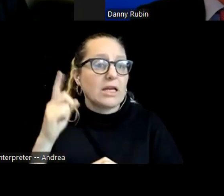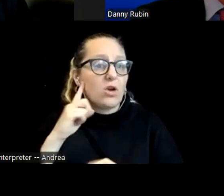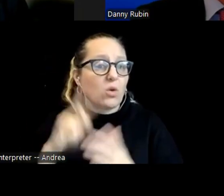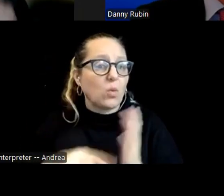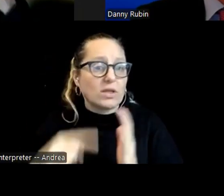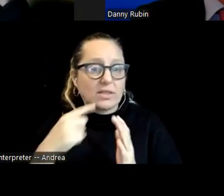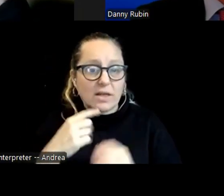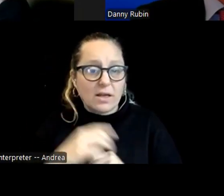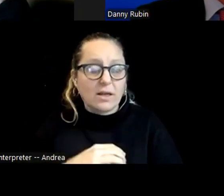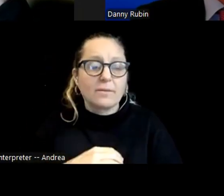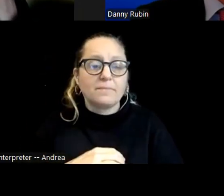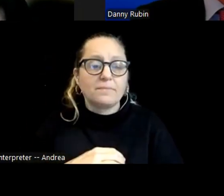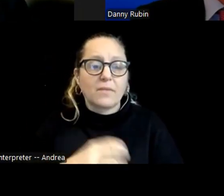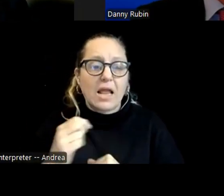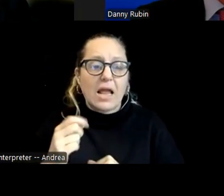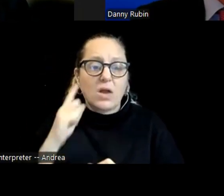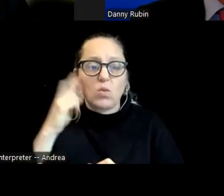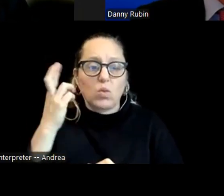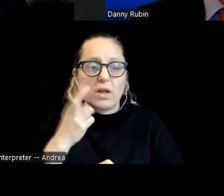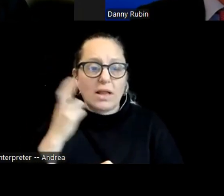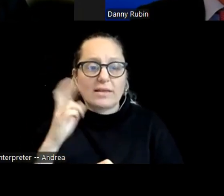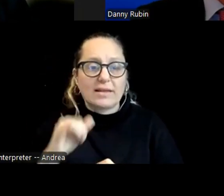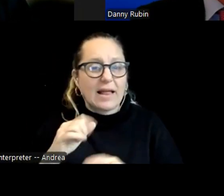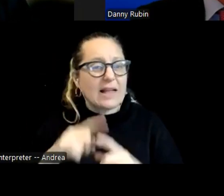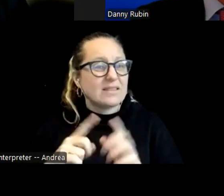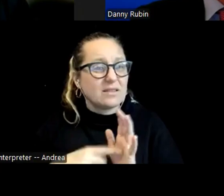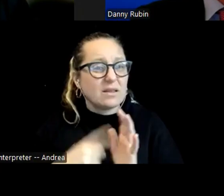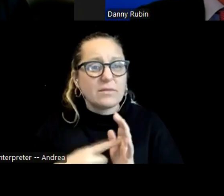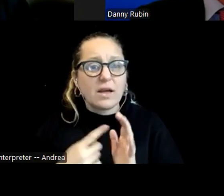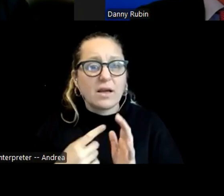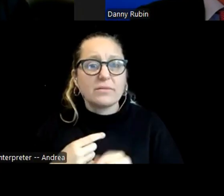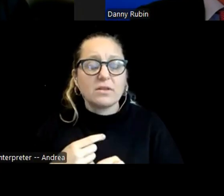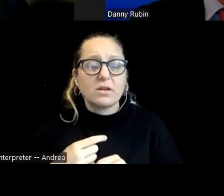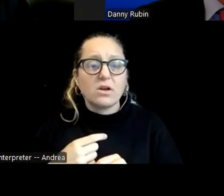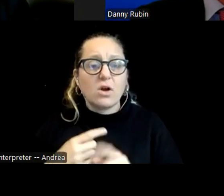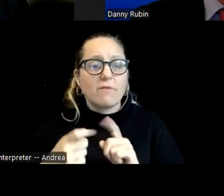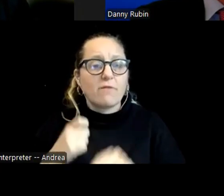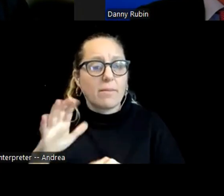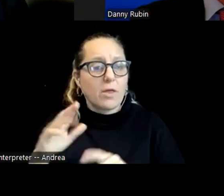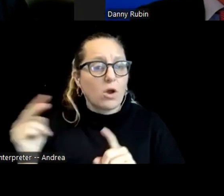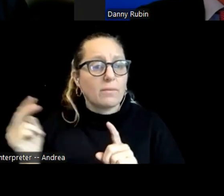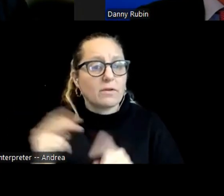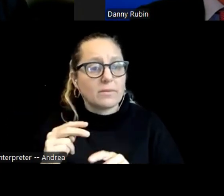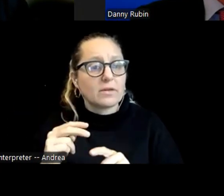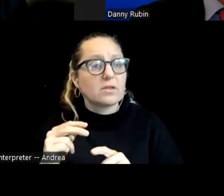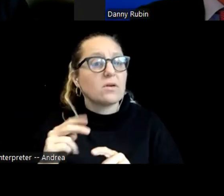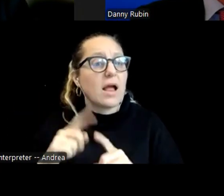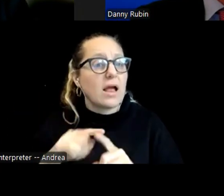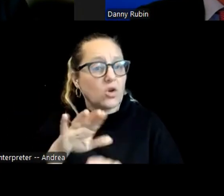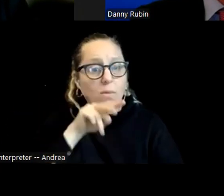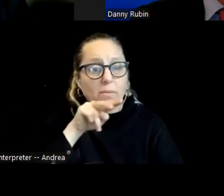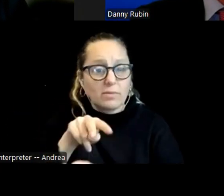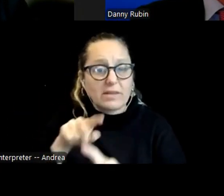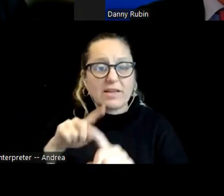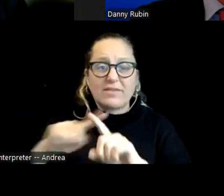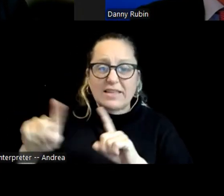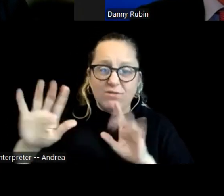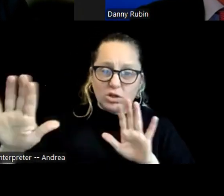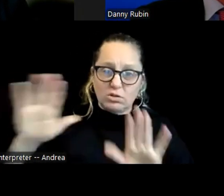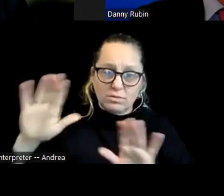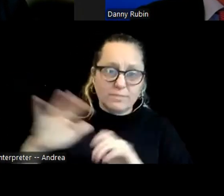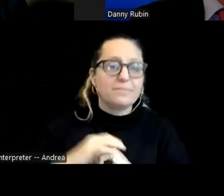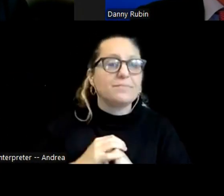saying, and realizing that sometimes from their point of view and your point of view, it's different. So